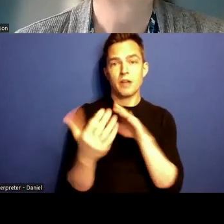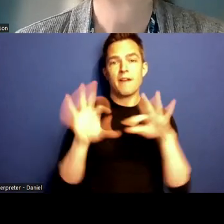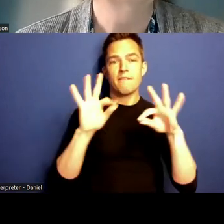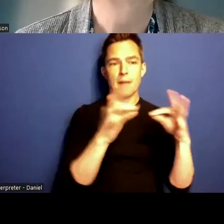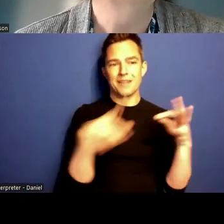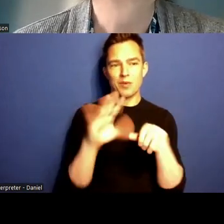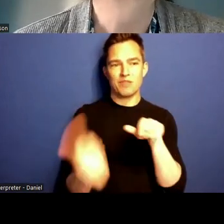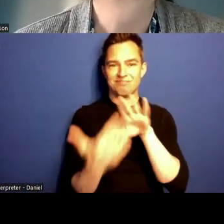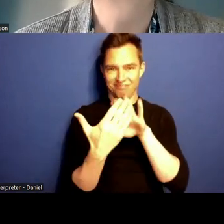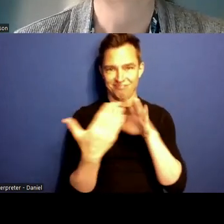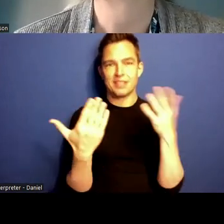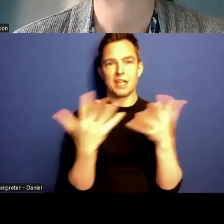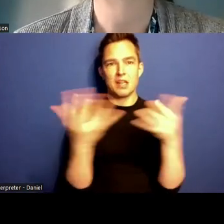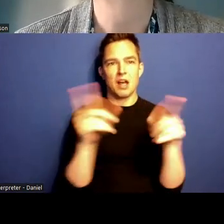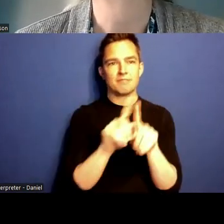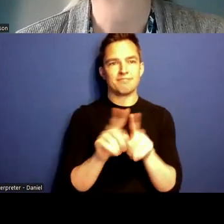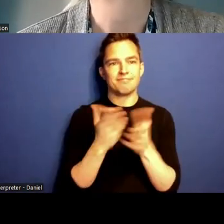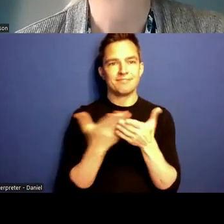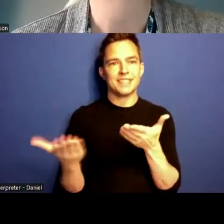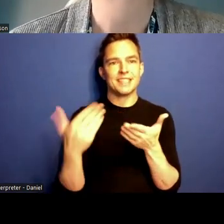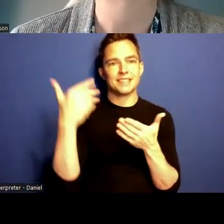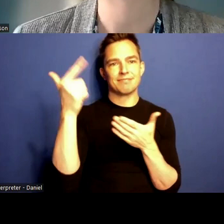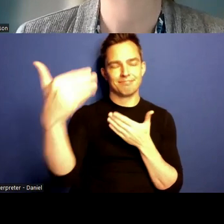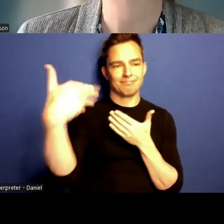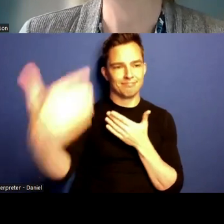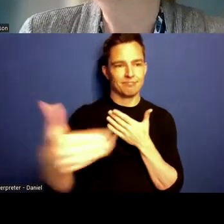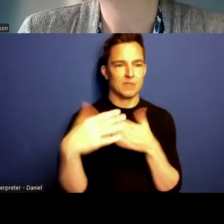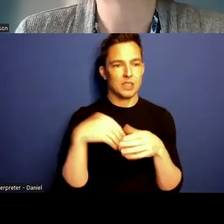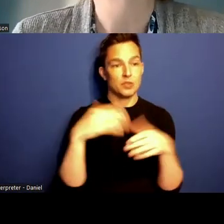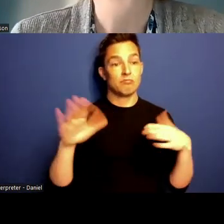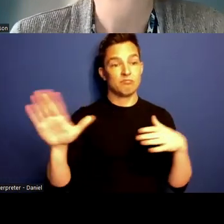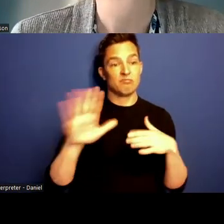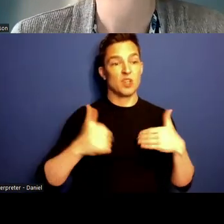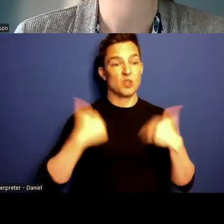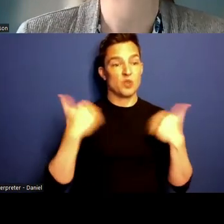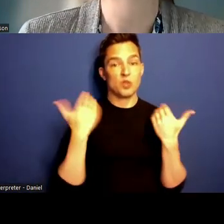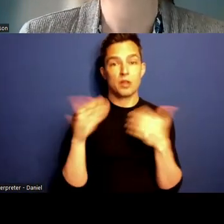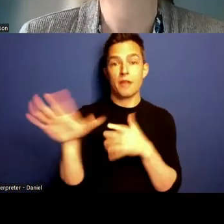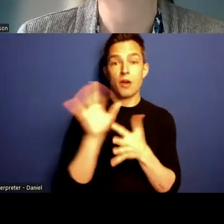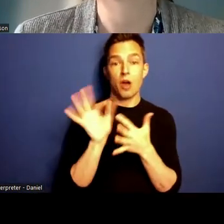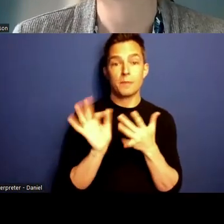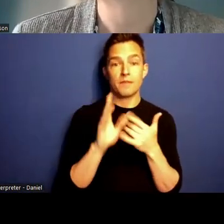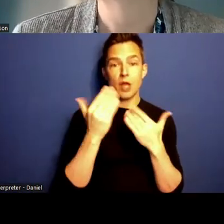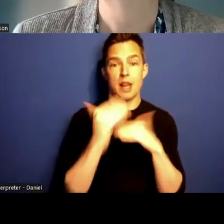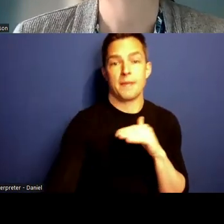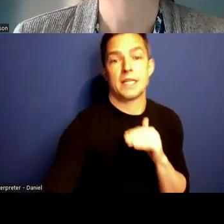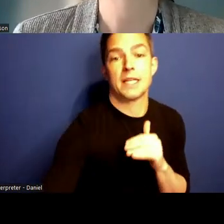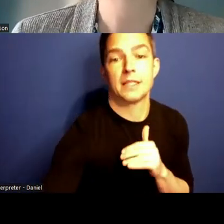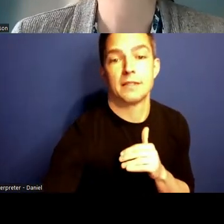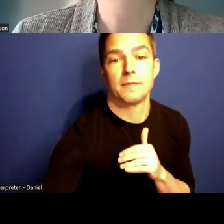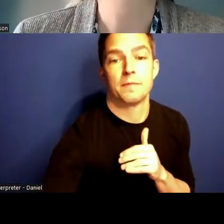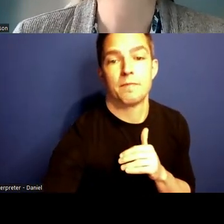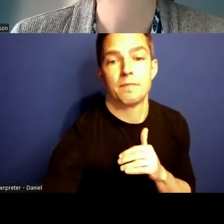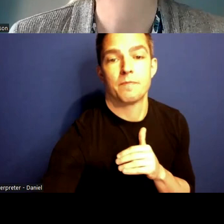to encounter a lot of things down the road into adolescence, and their options are going to be very limited